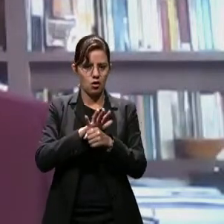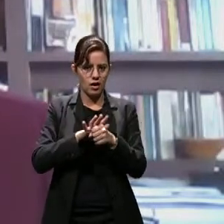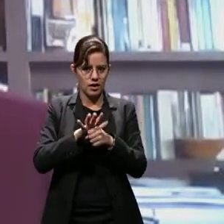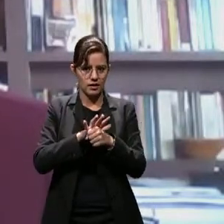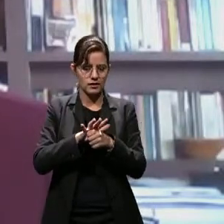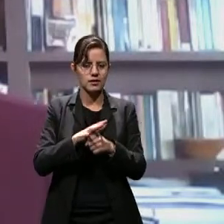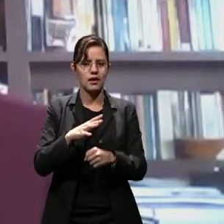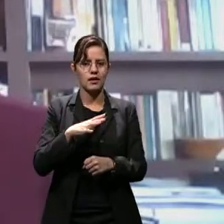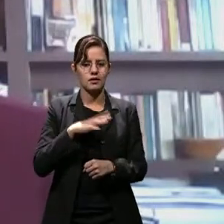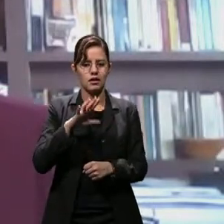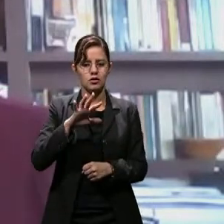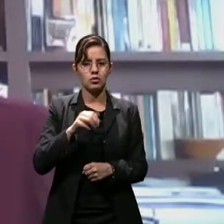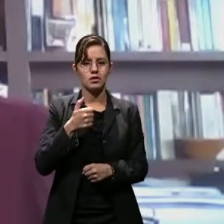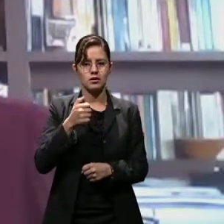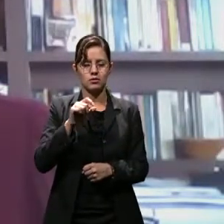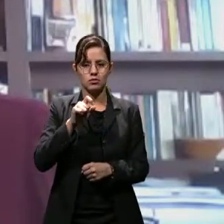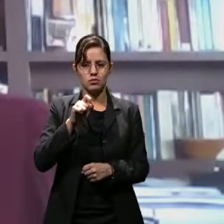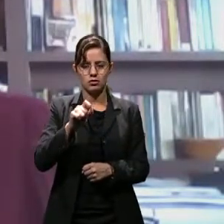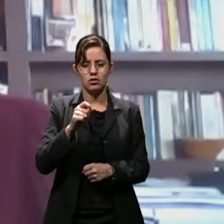53.6% of women, and